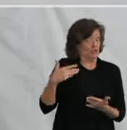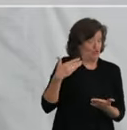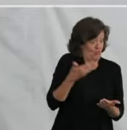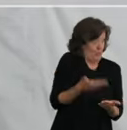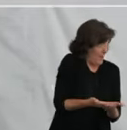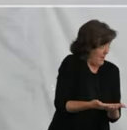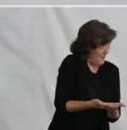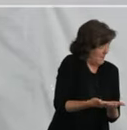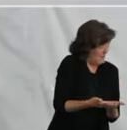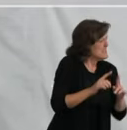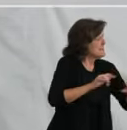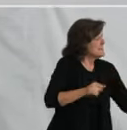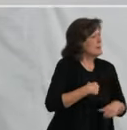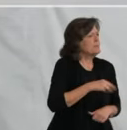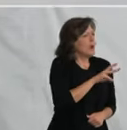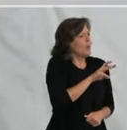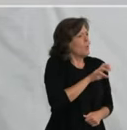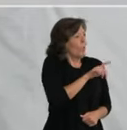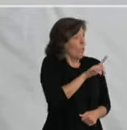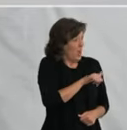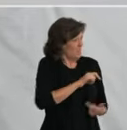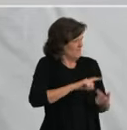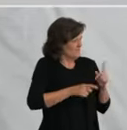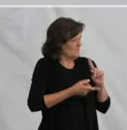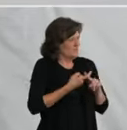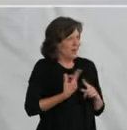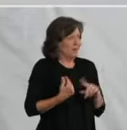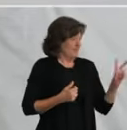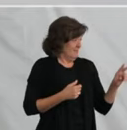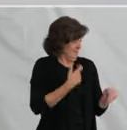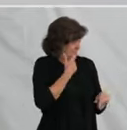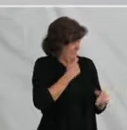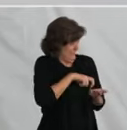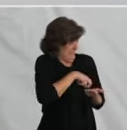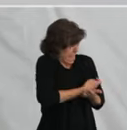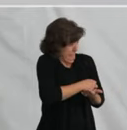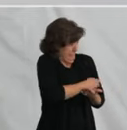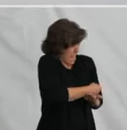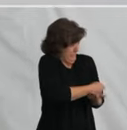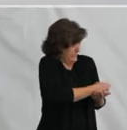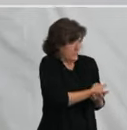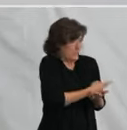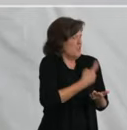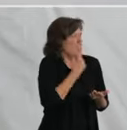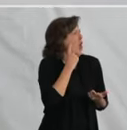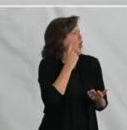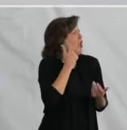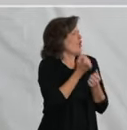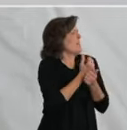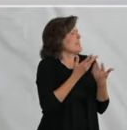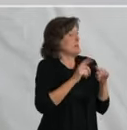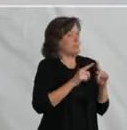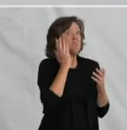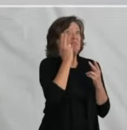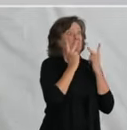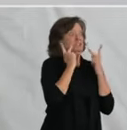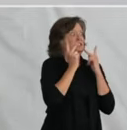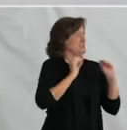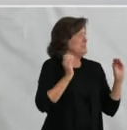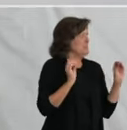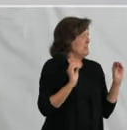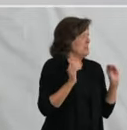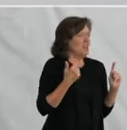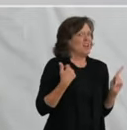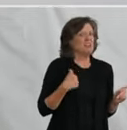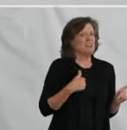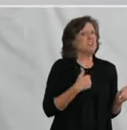had been rolling across the ground and had heard everything but hadn't seen anything, naturally assumed that he had smashed